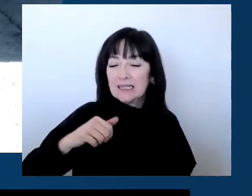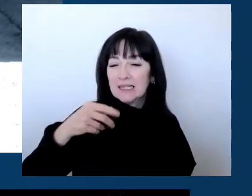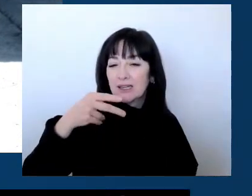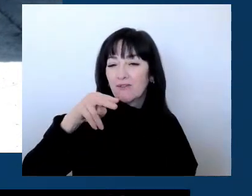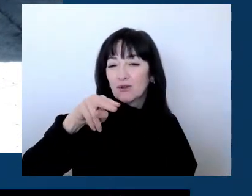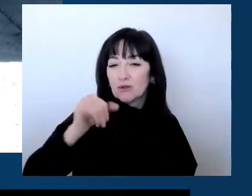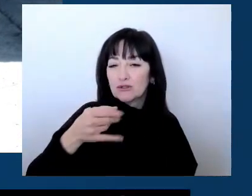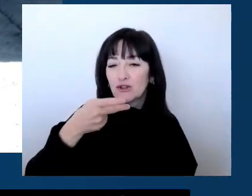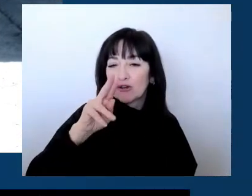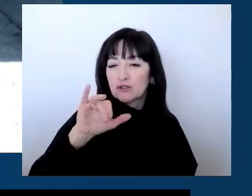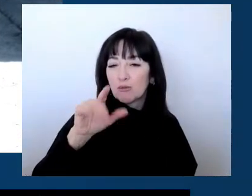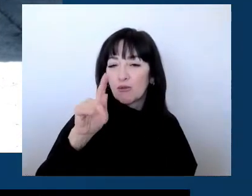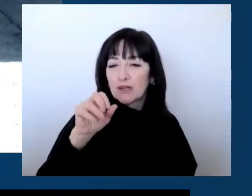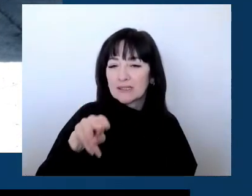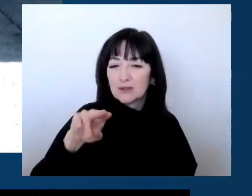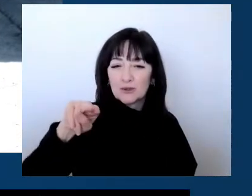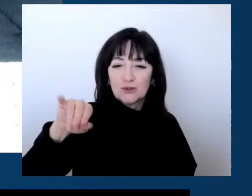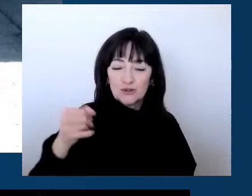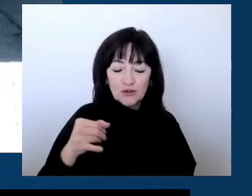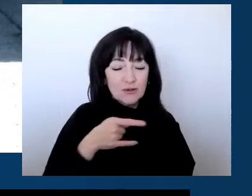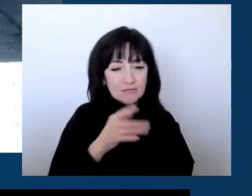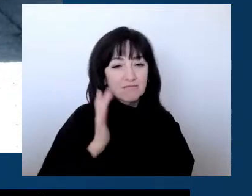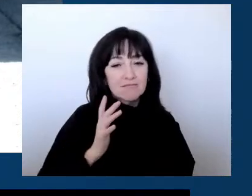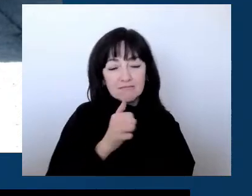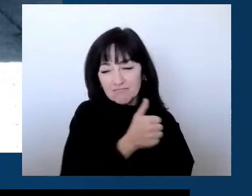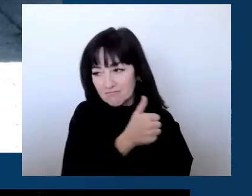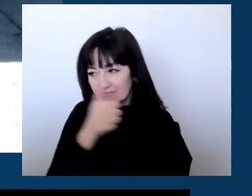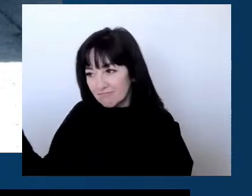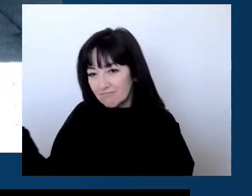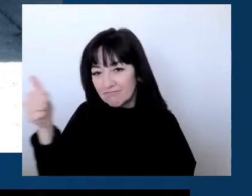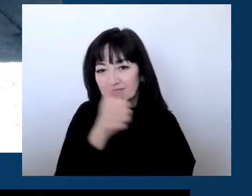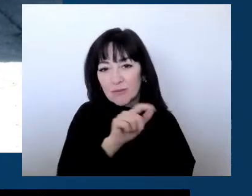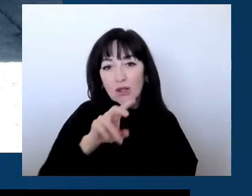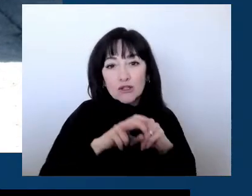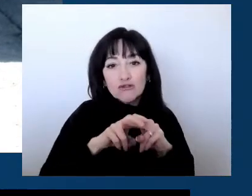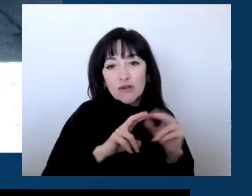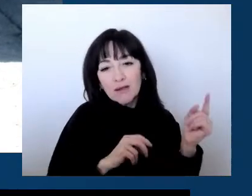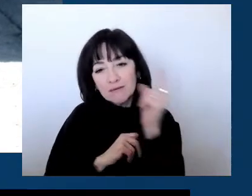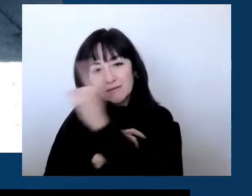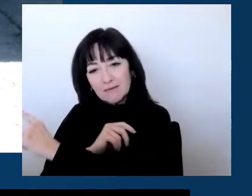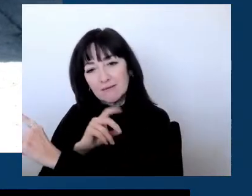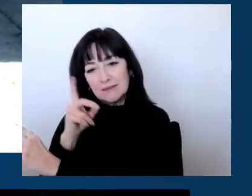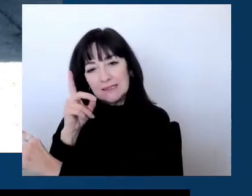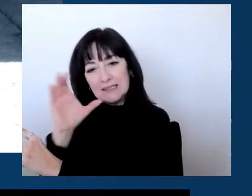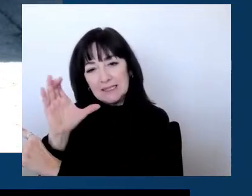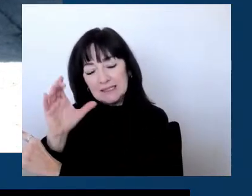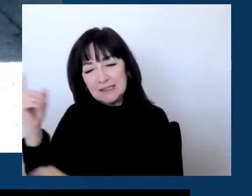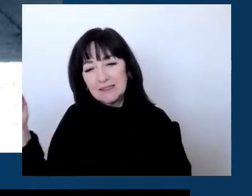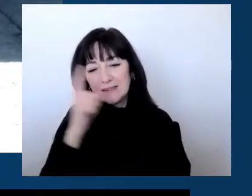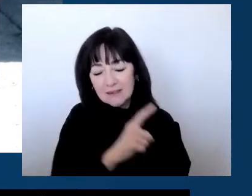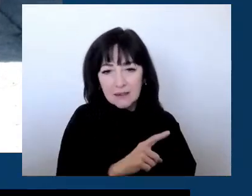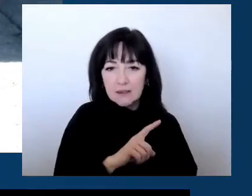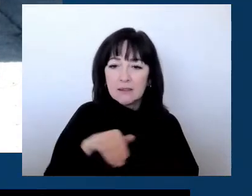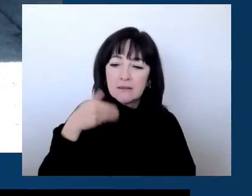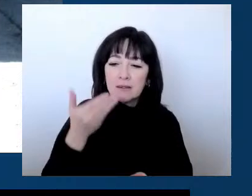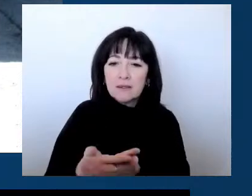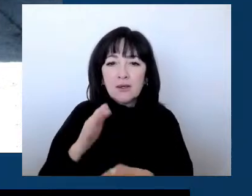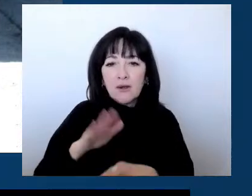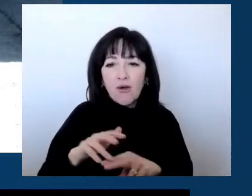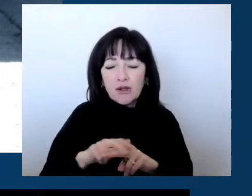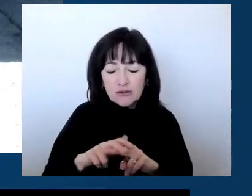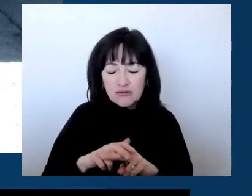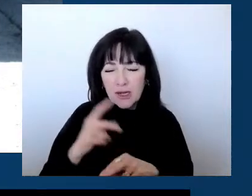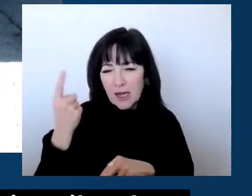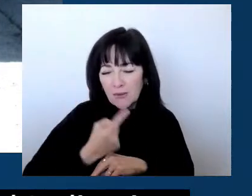travel by train down to D.C. And then one day he got on the train and he started looking for his ticket and looking at his shirt and